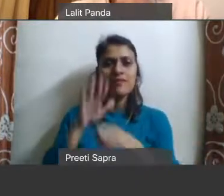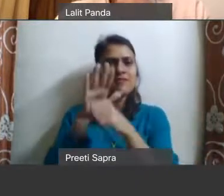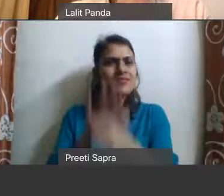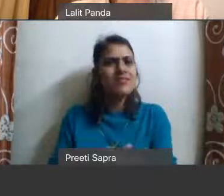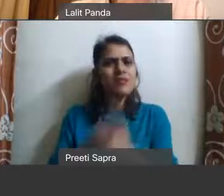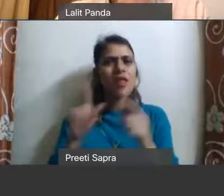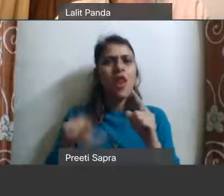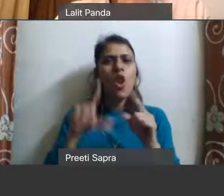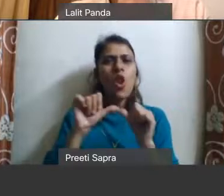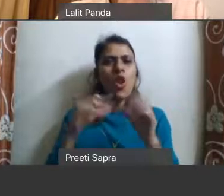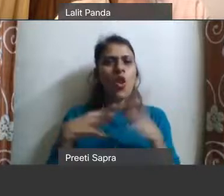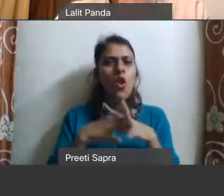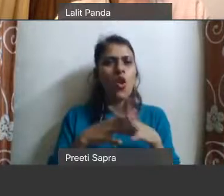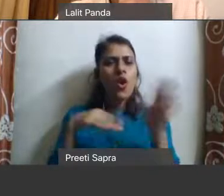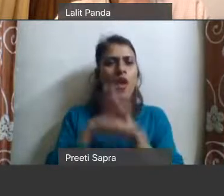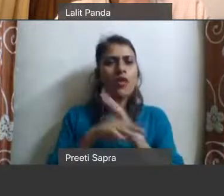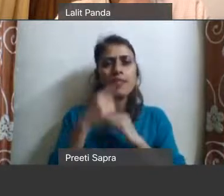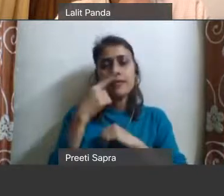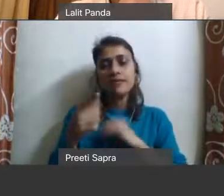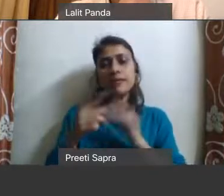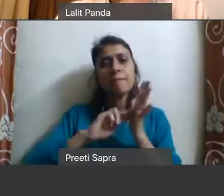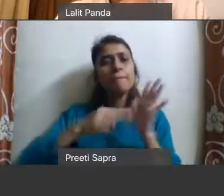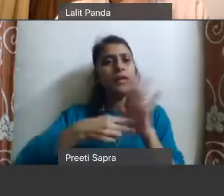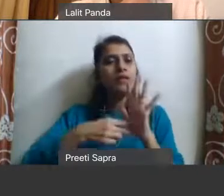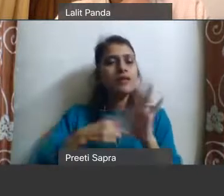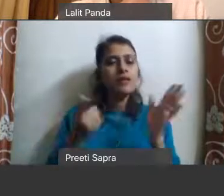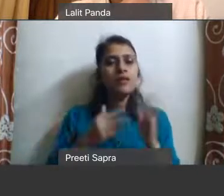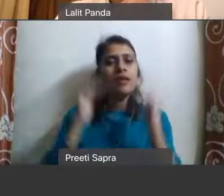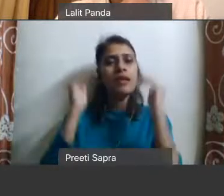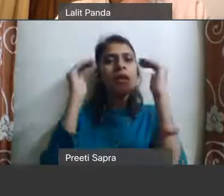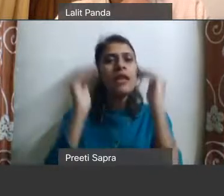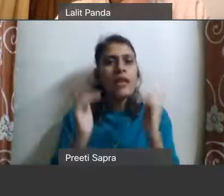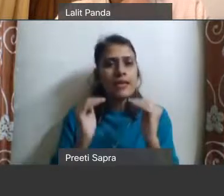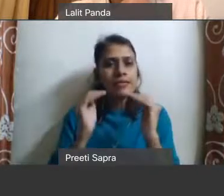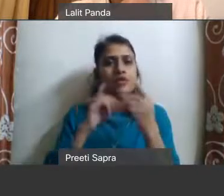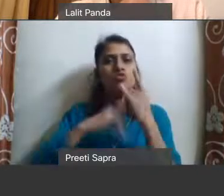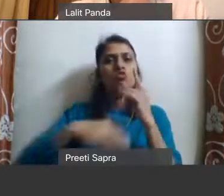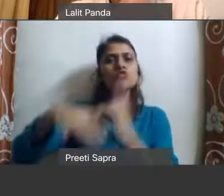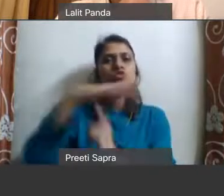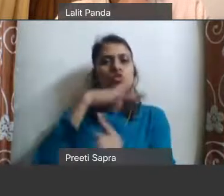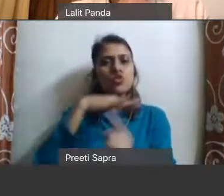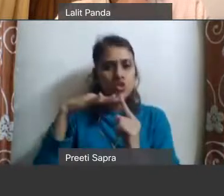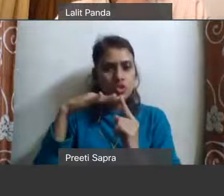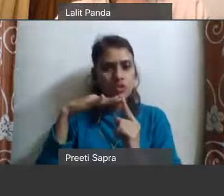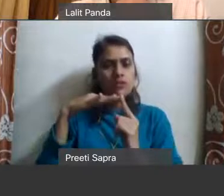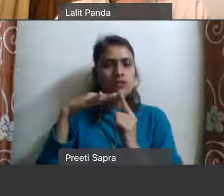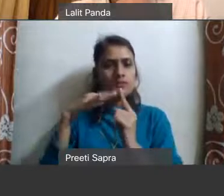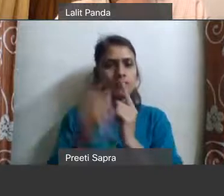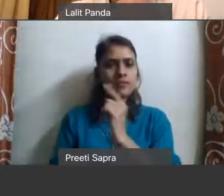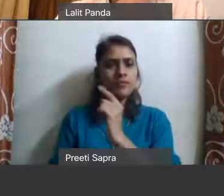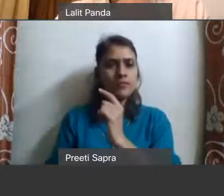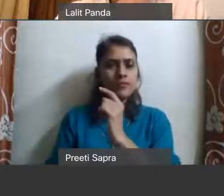is meant to minimize the social